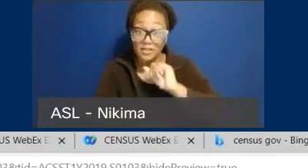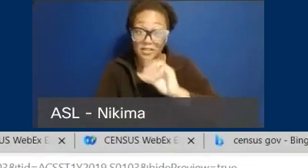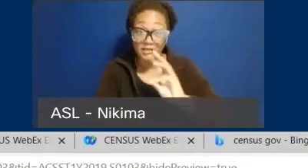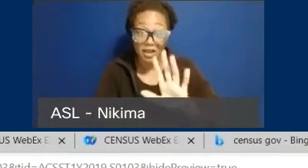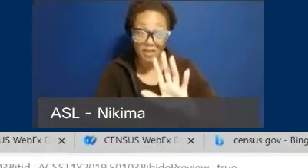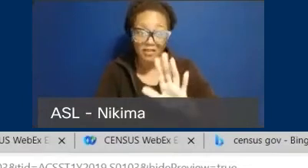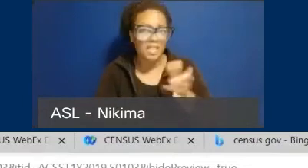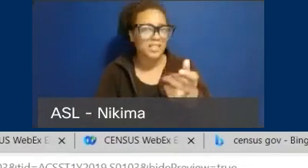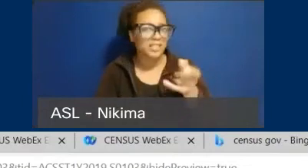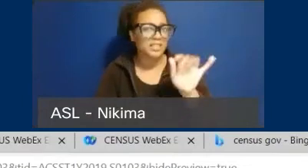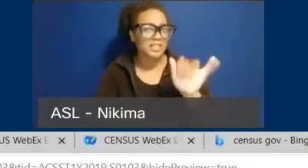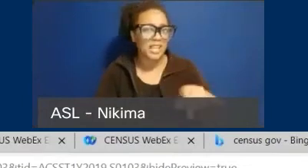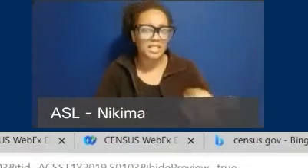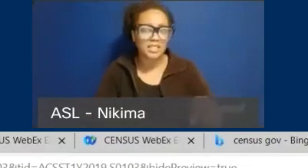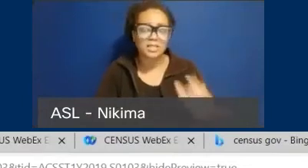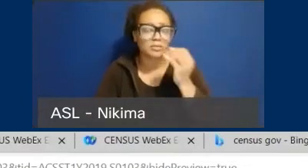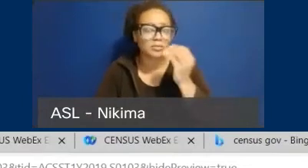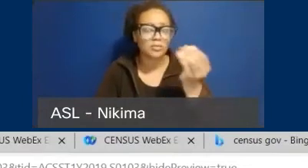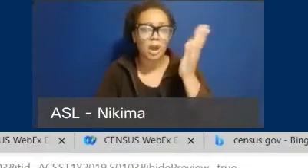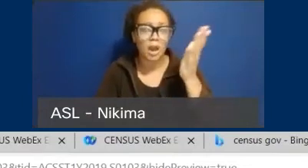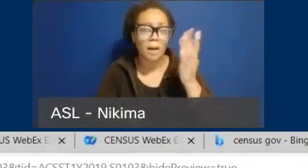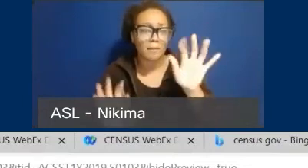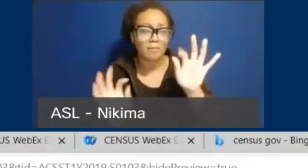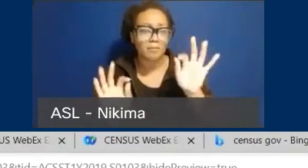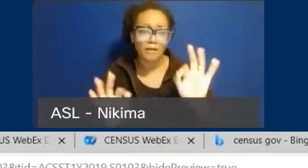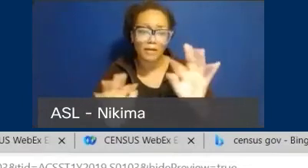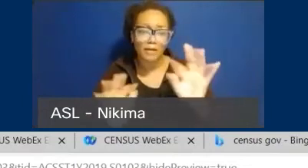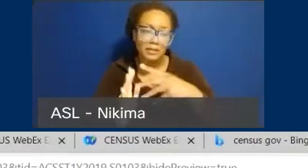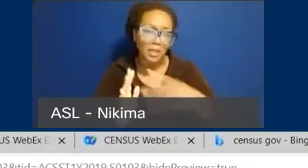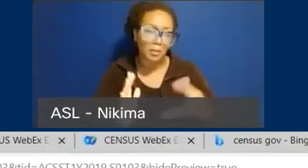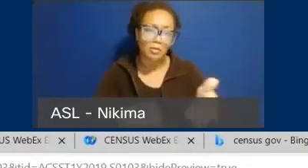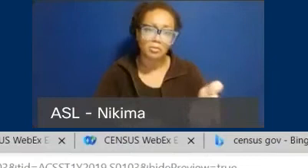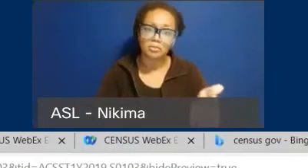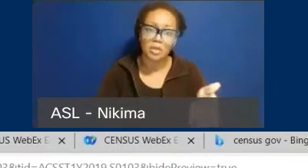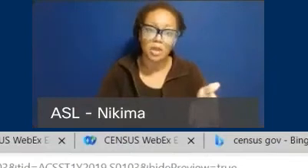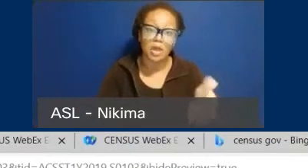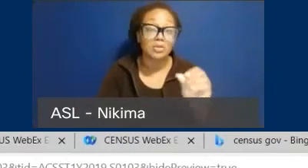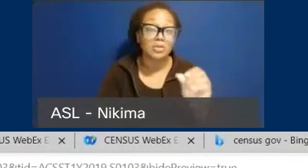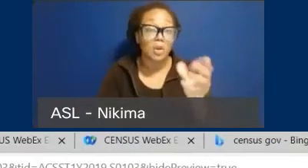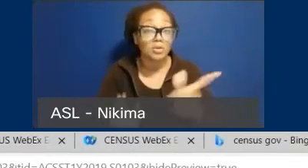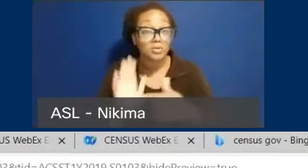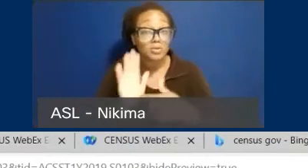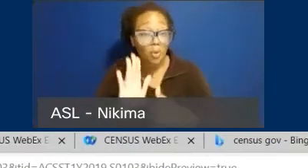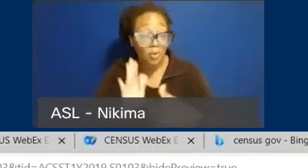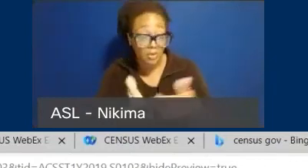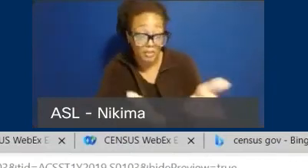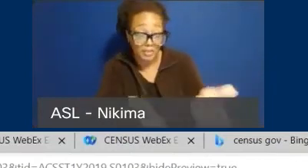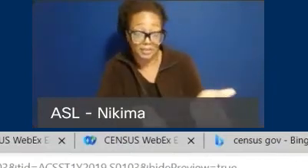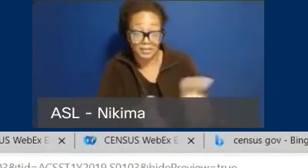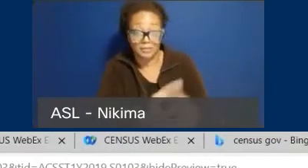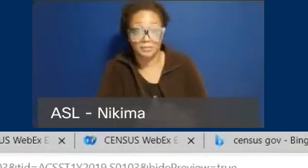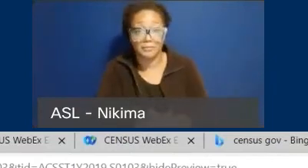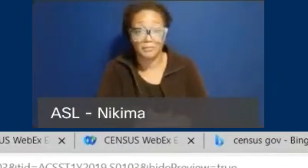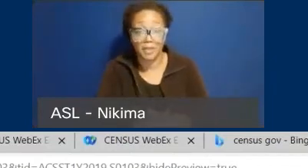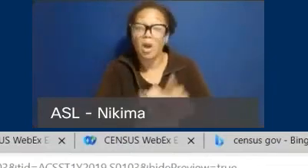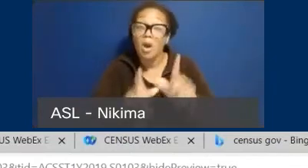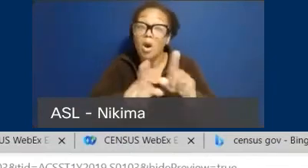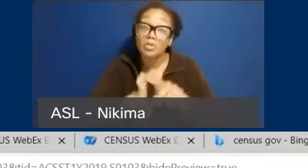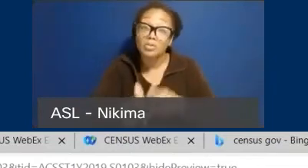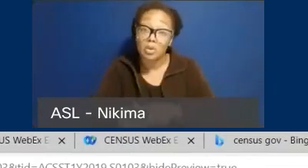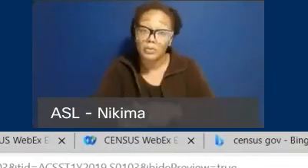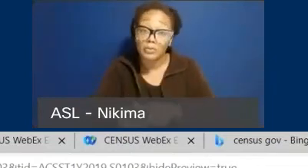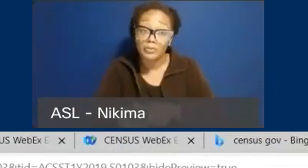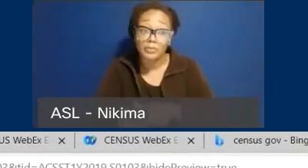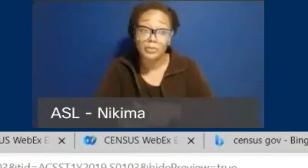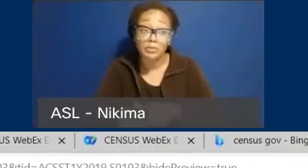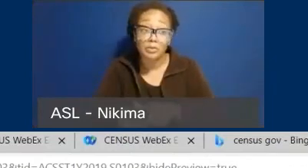in which one can do that. So that's why I wanted to show you this table. I also want to show you that the